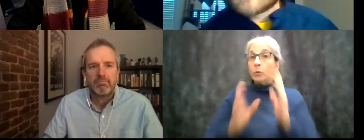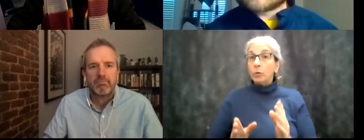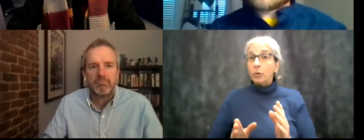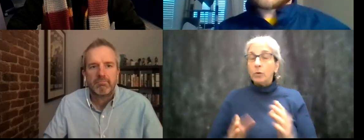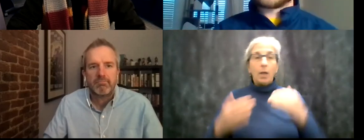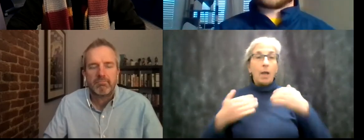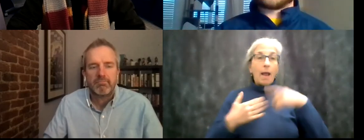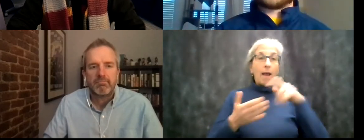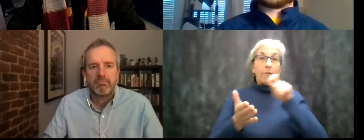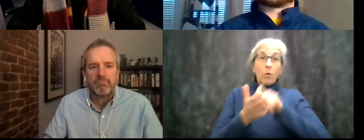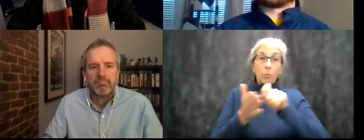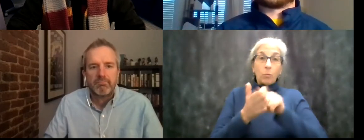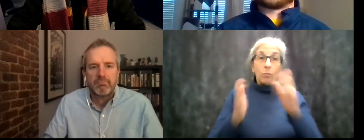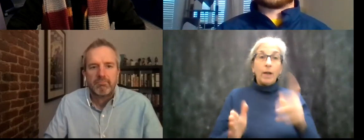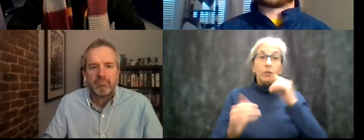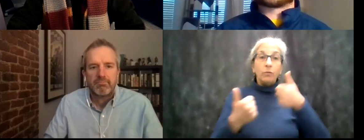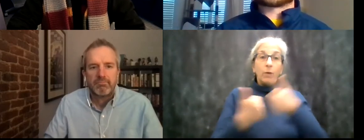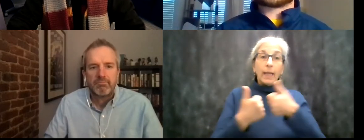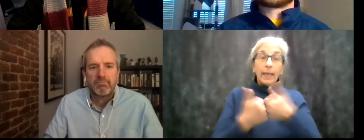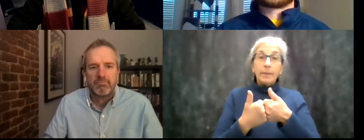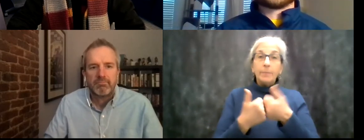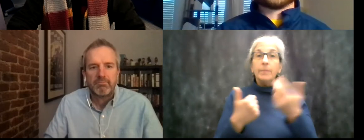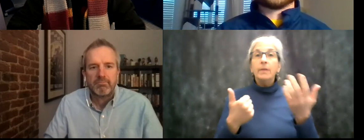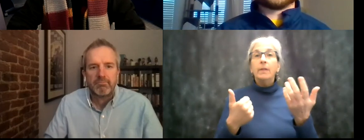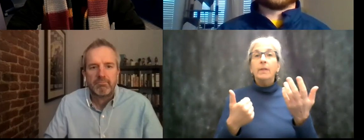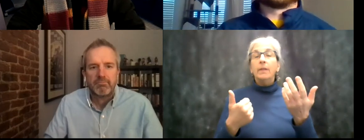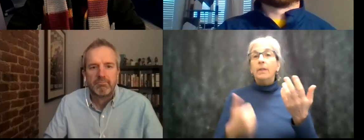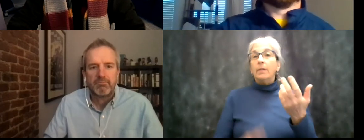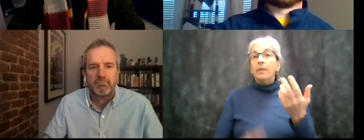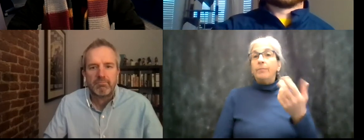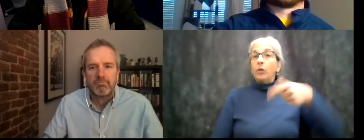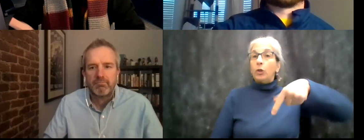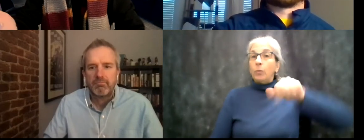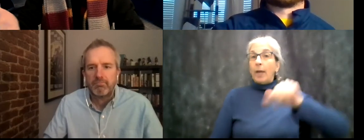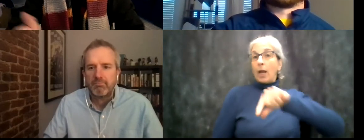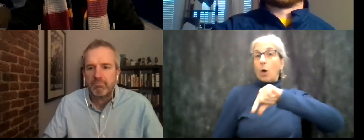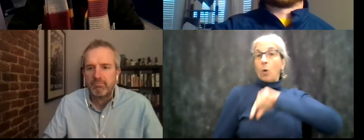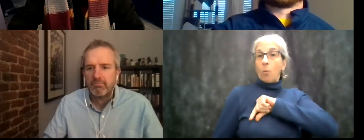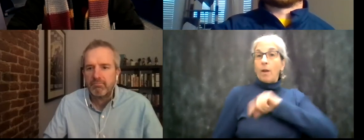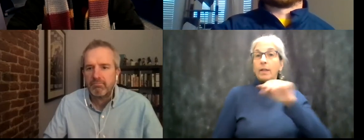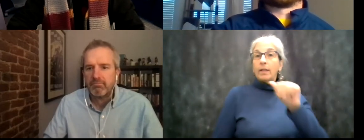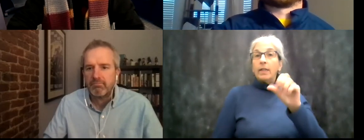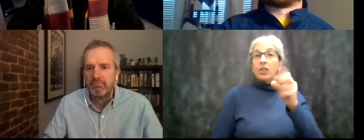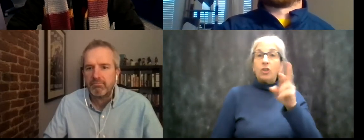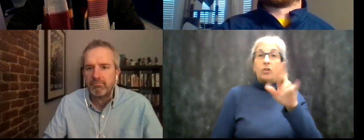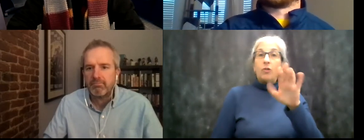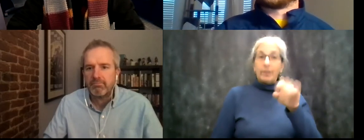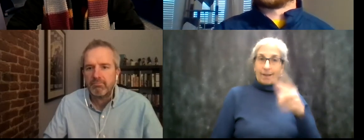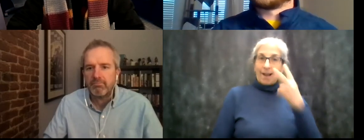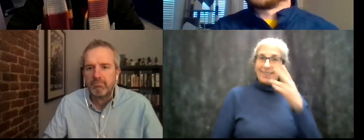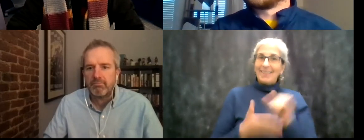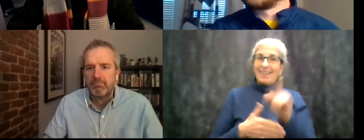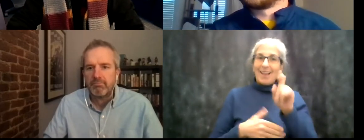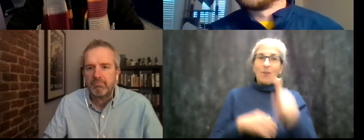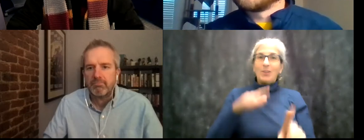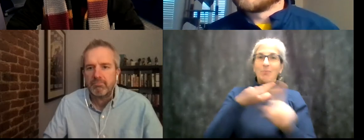writers. There's quality assurance testers. That's one of the questions I see waiting in our queue. You know,